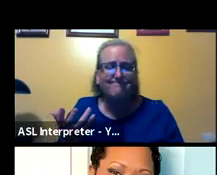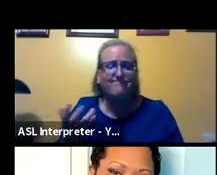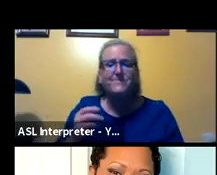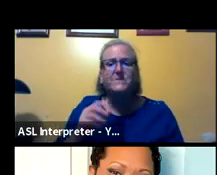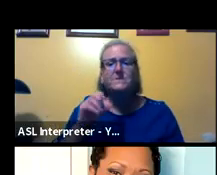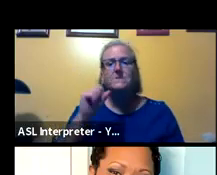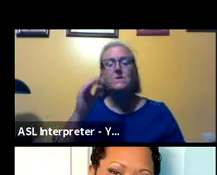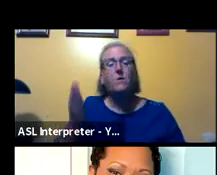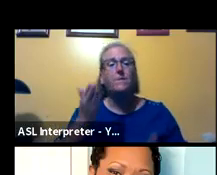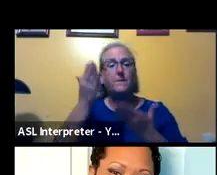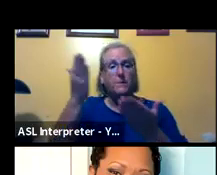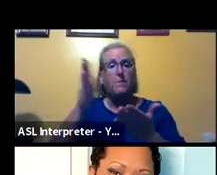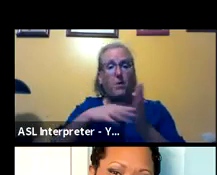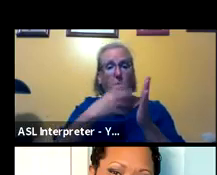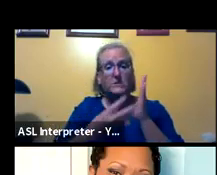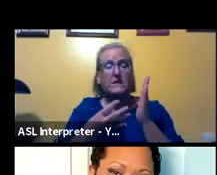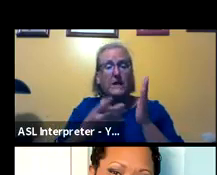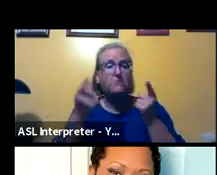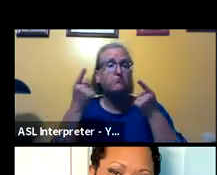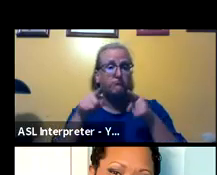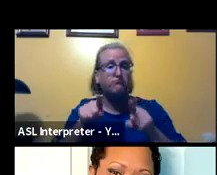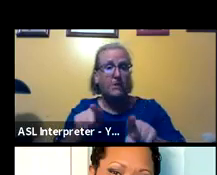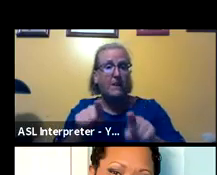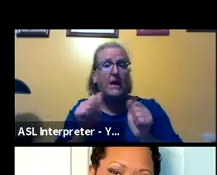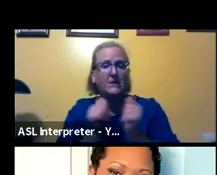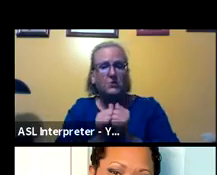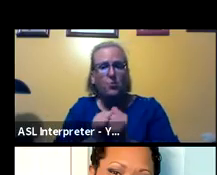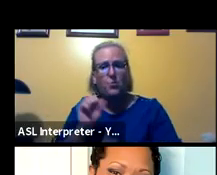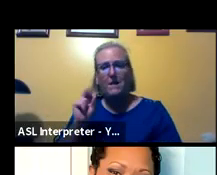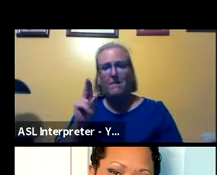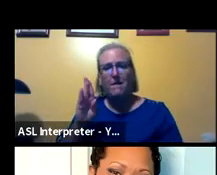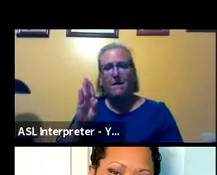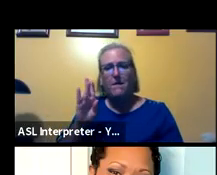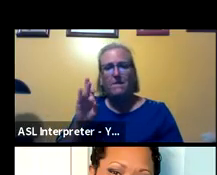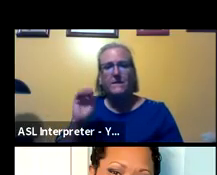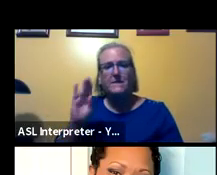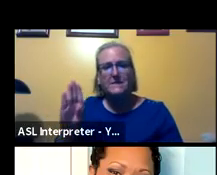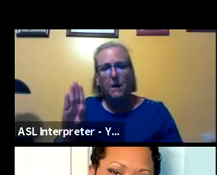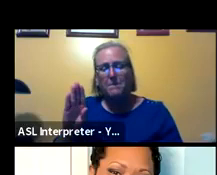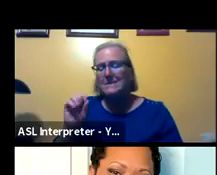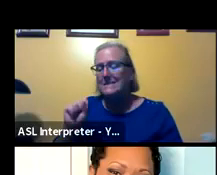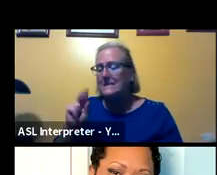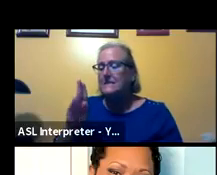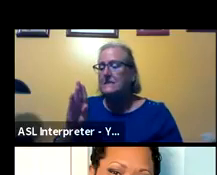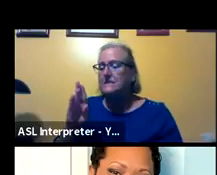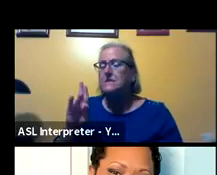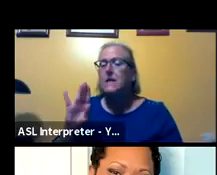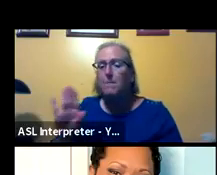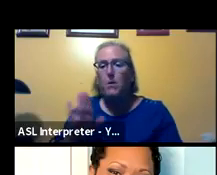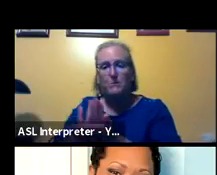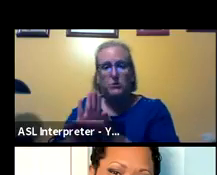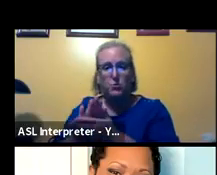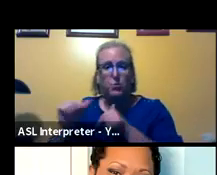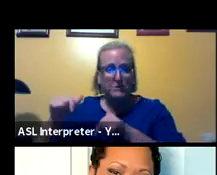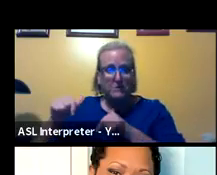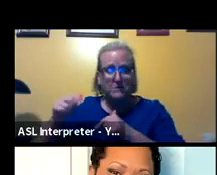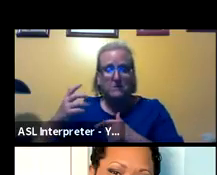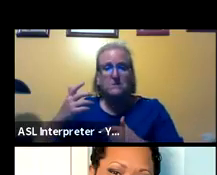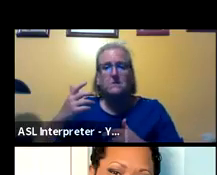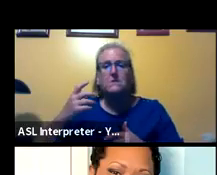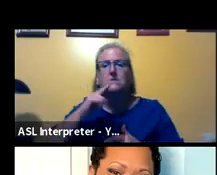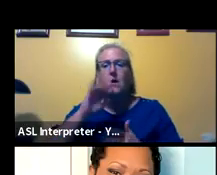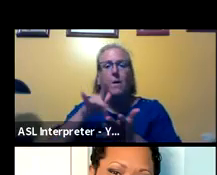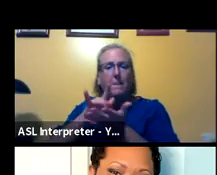the proposed schedule aligns with our suburban sister schools, and this alignment is very critical because the middle school staff